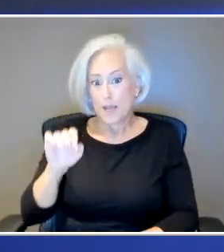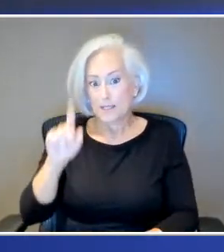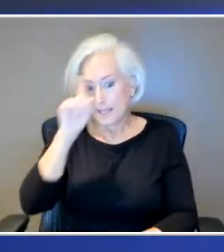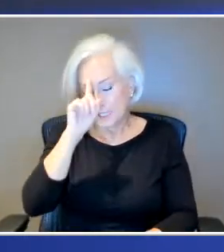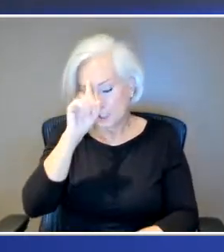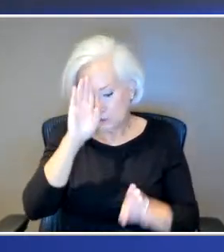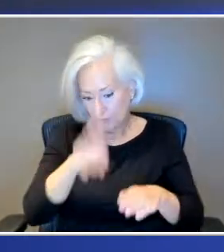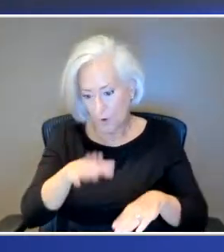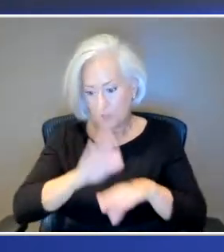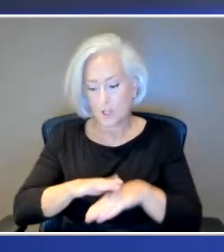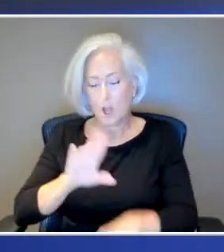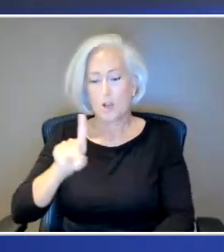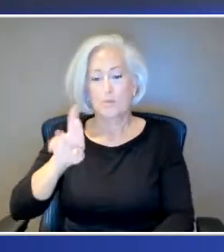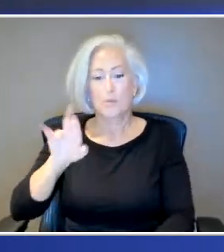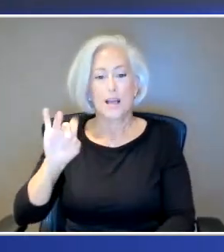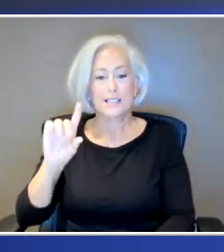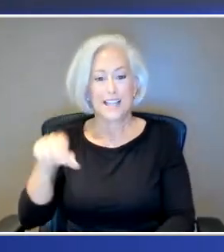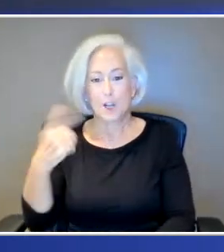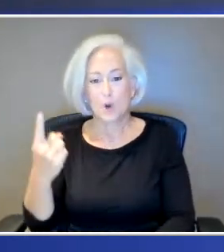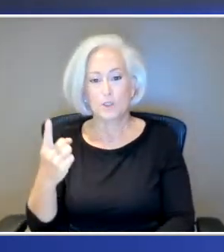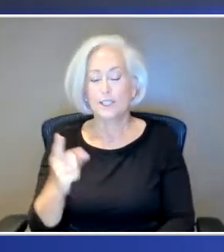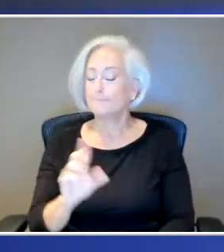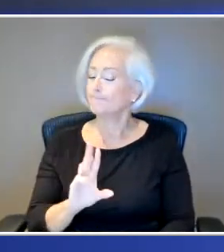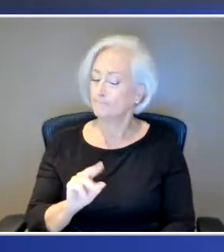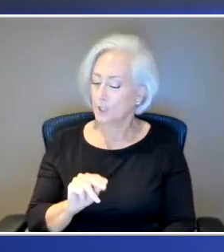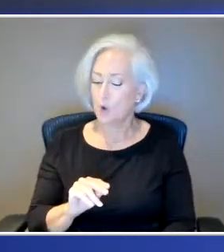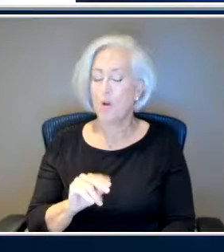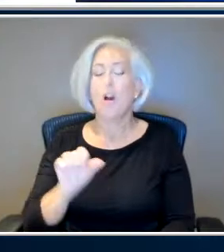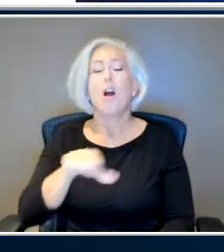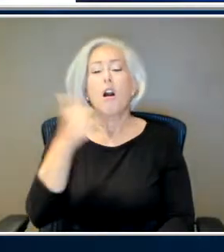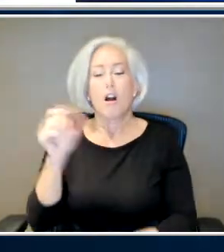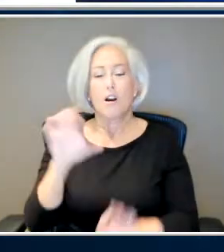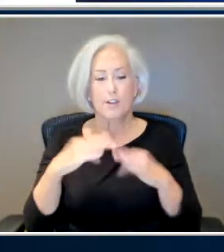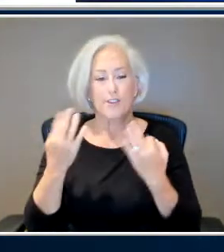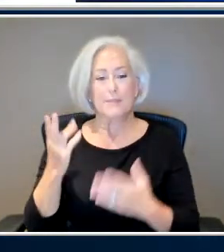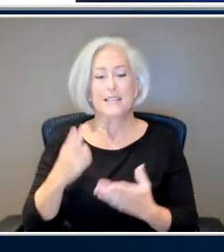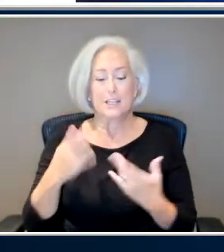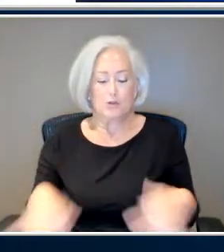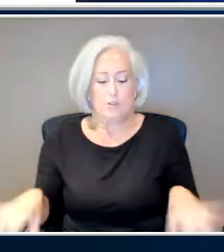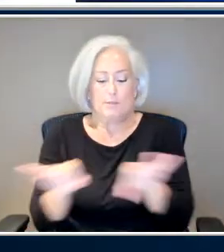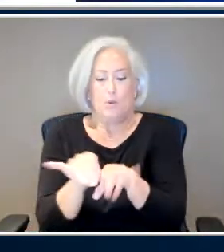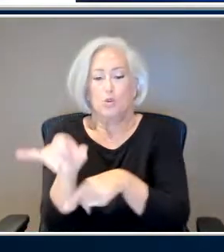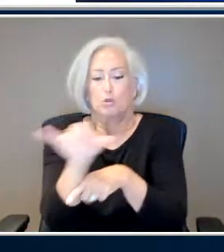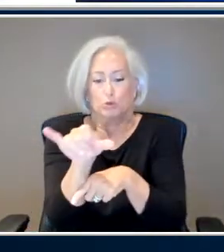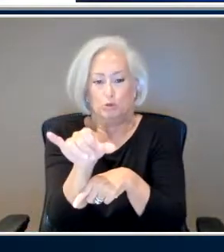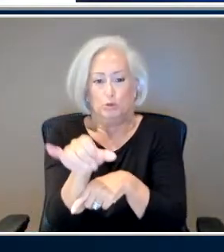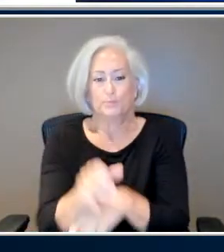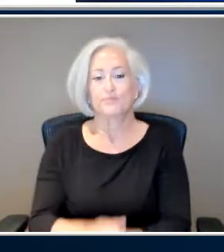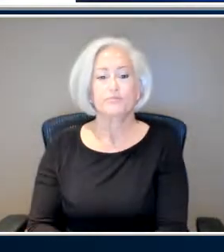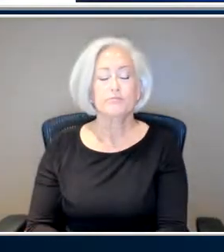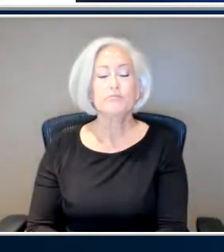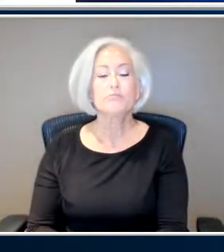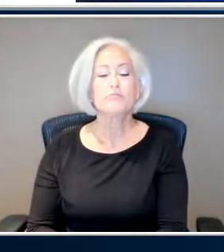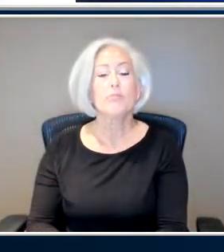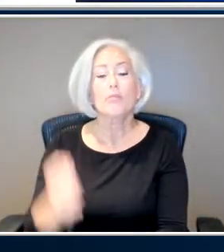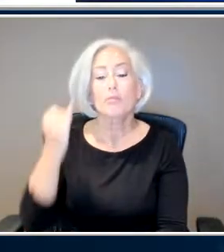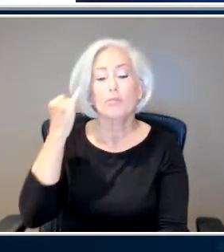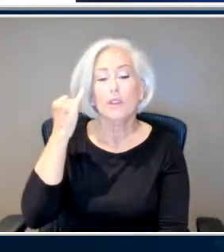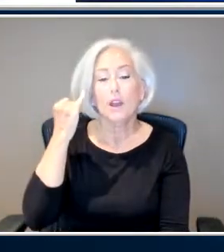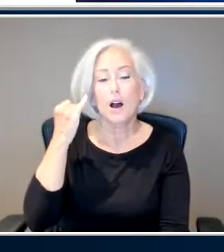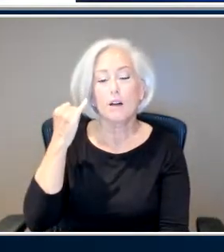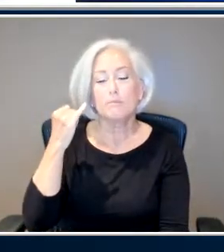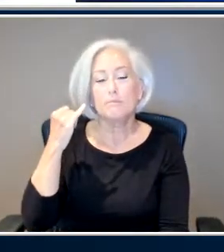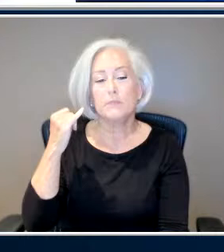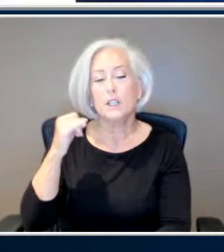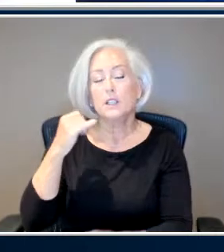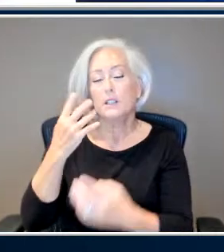history. The other family histories matter too. I want to ask Gene's question just in case he missed it earlier, but the genetic tests. there